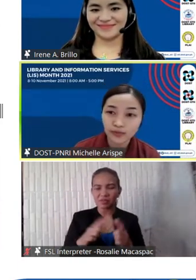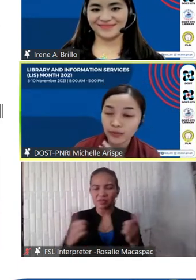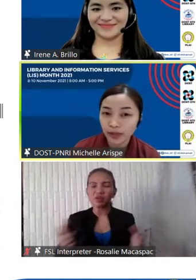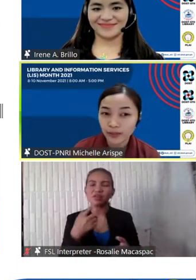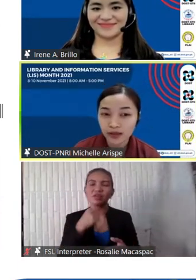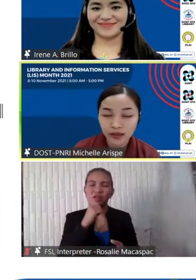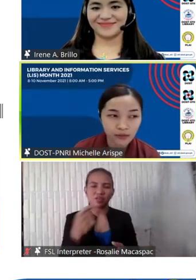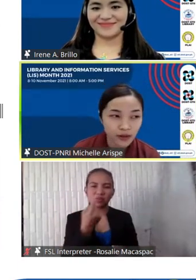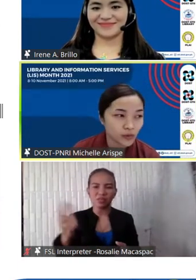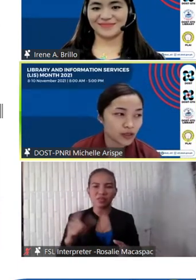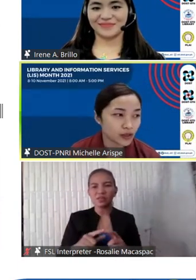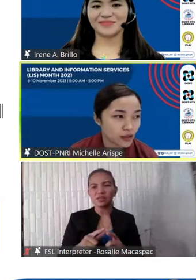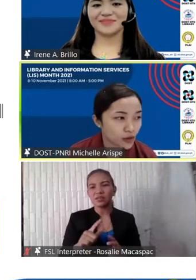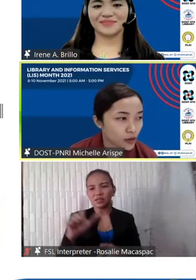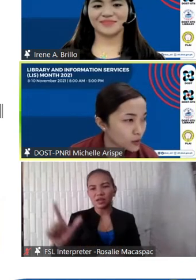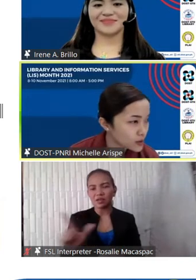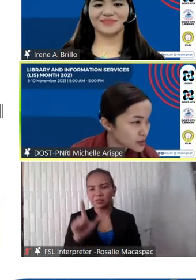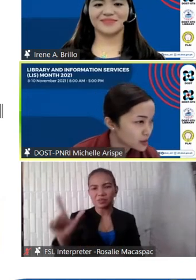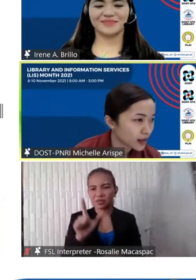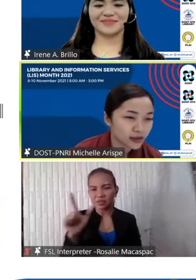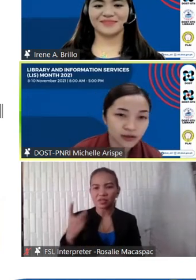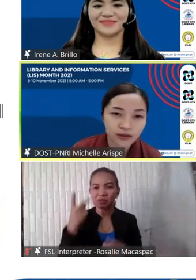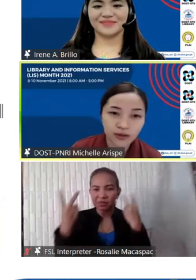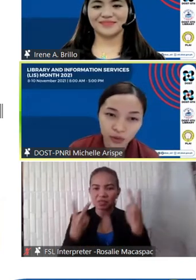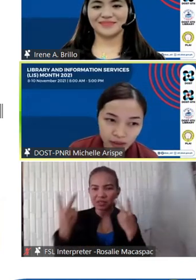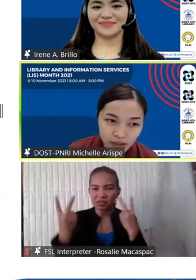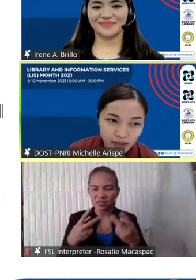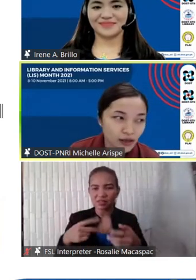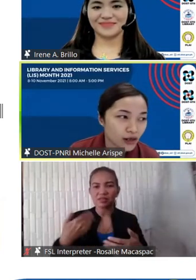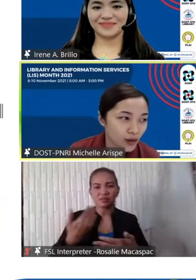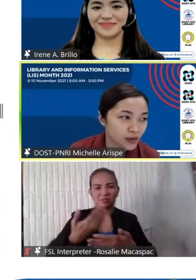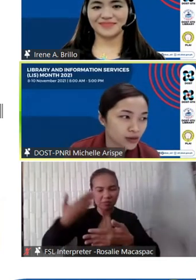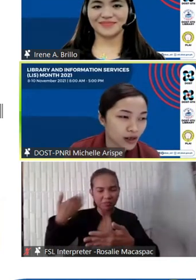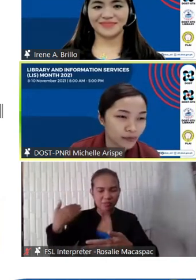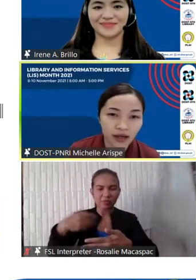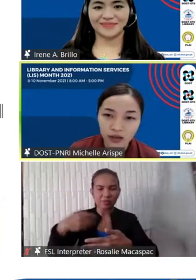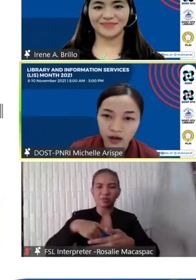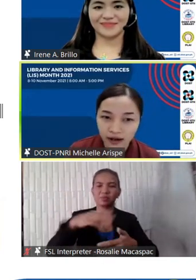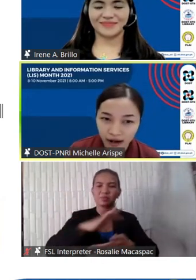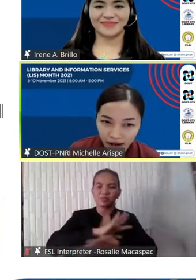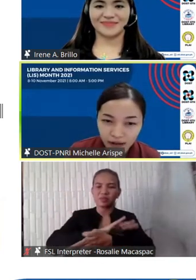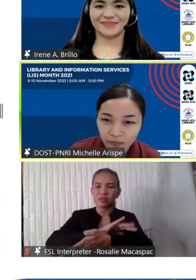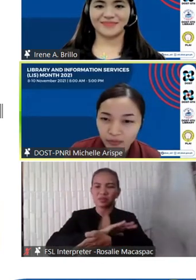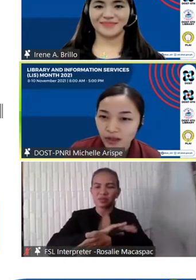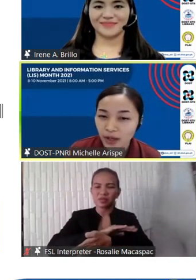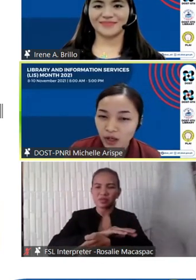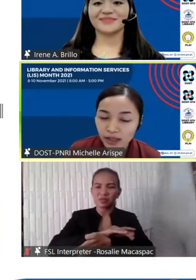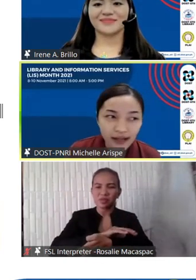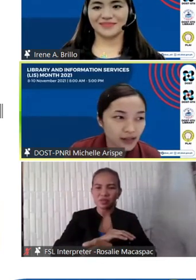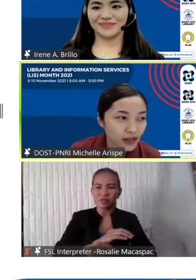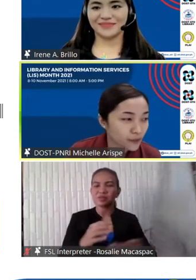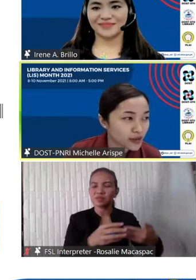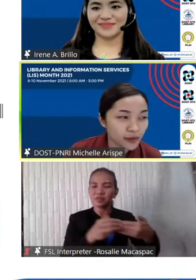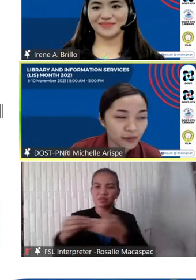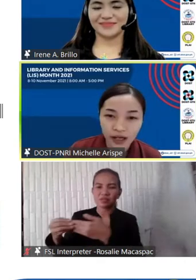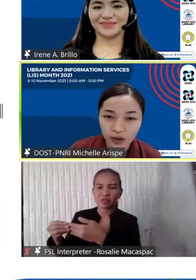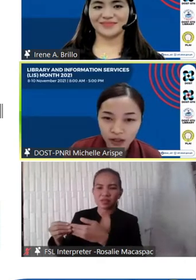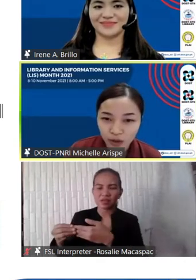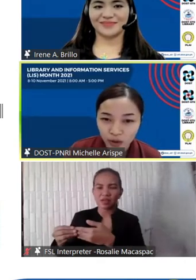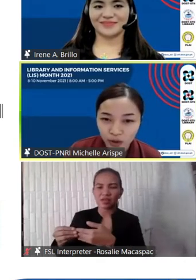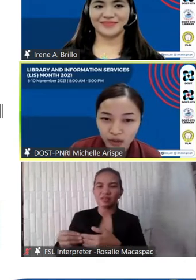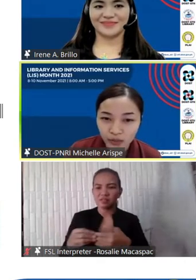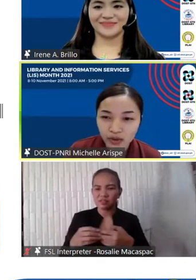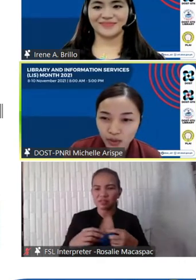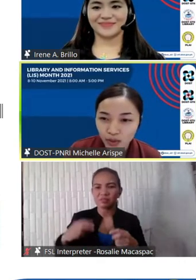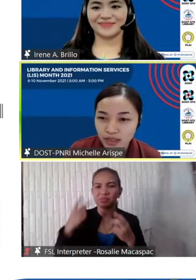In pre-pandemic, we host guided tours around PNRI. Pero dahil nga pandemic